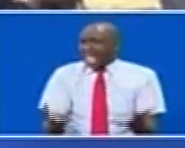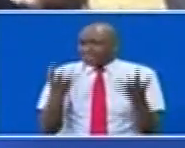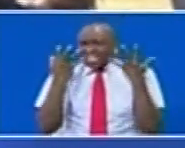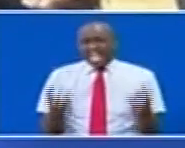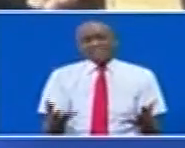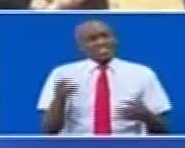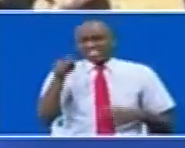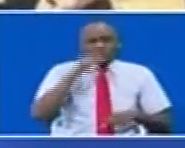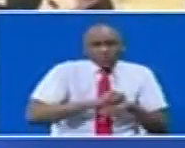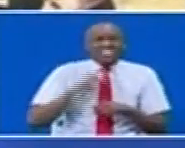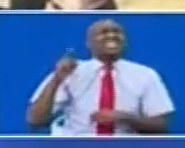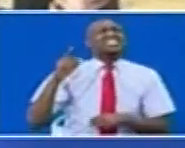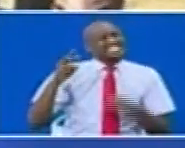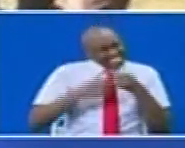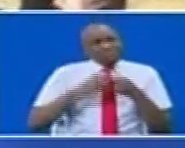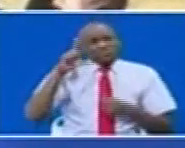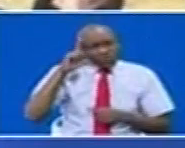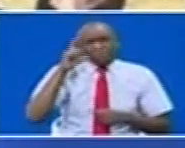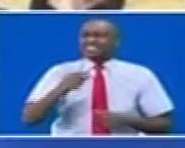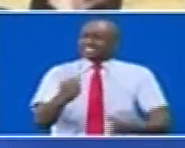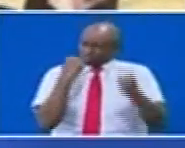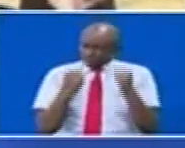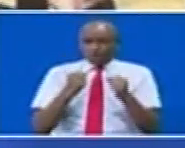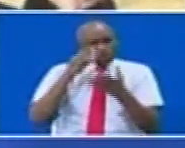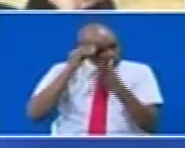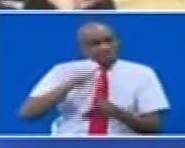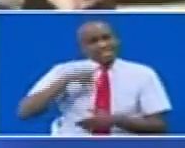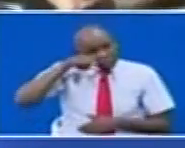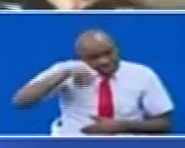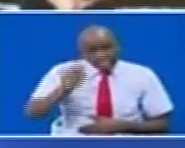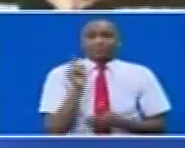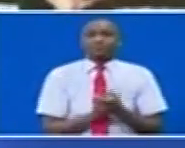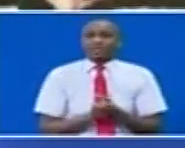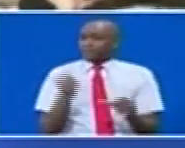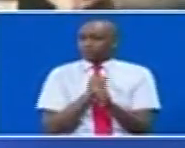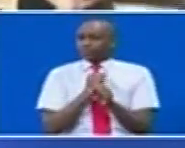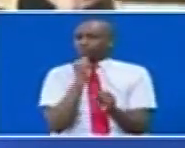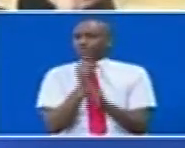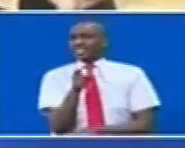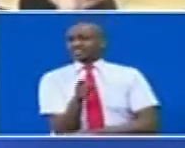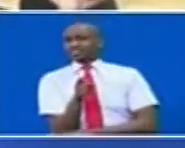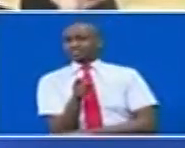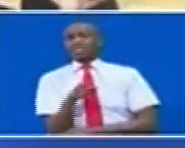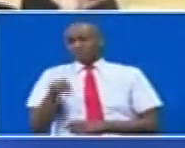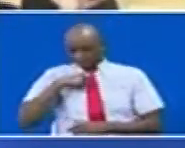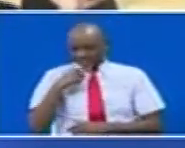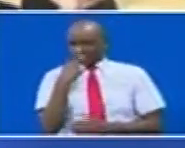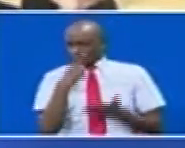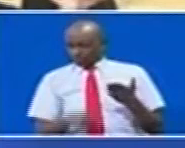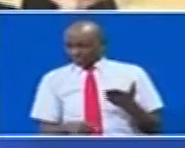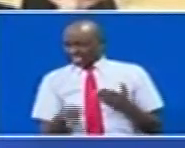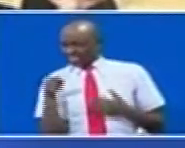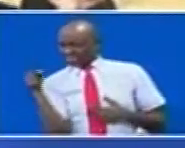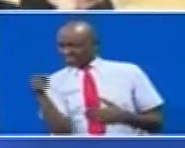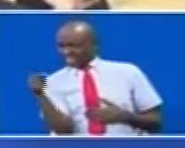Boys, we want to believe very strongly that students themselves on their own don't have the capacity to do that. We are seeing also another